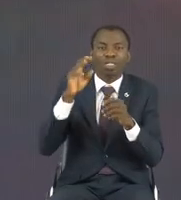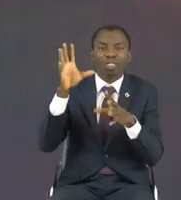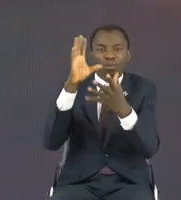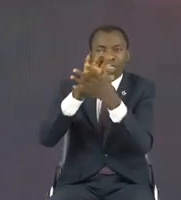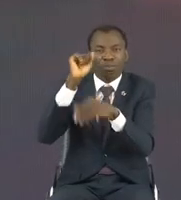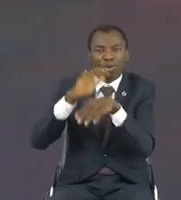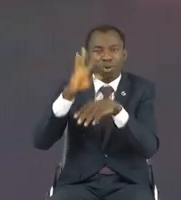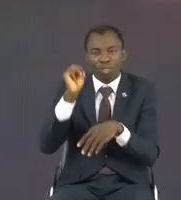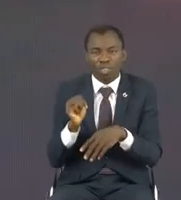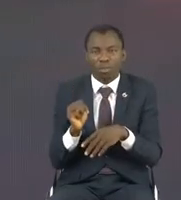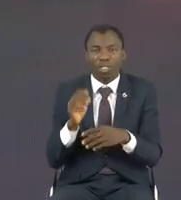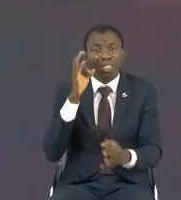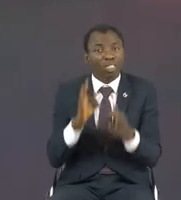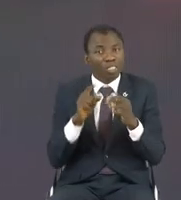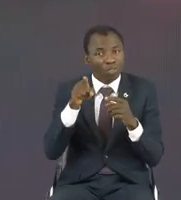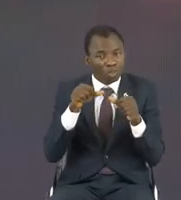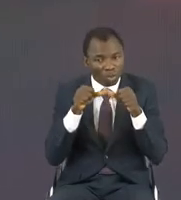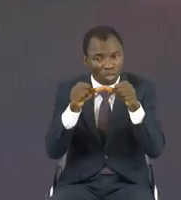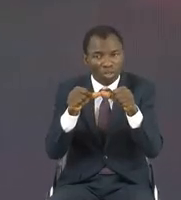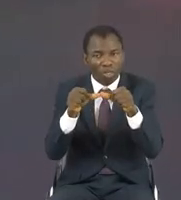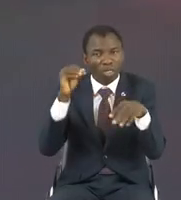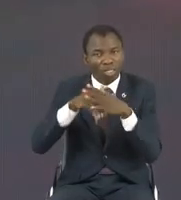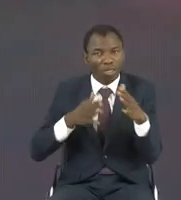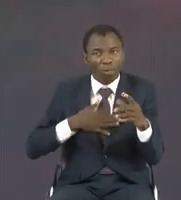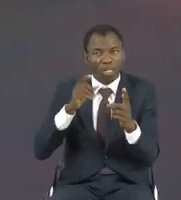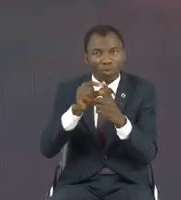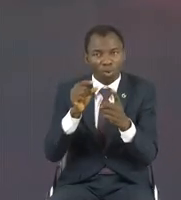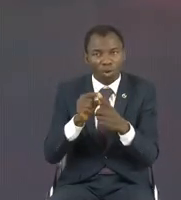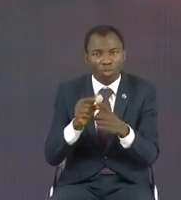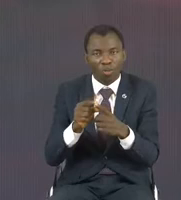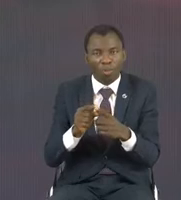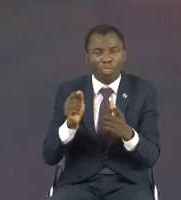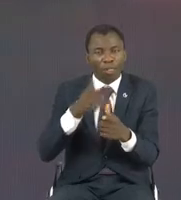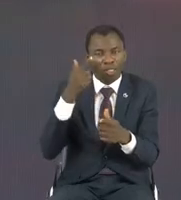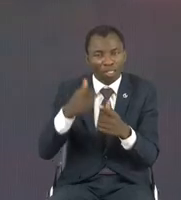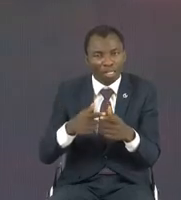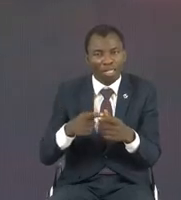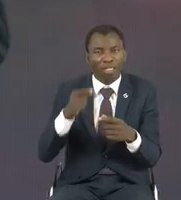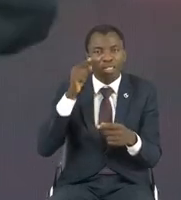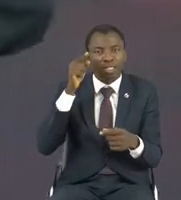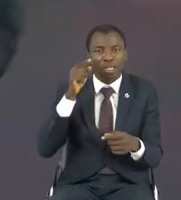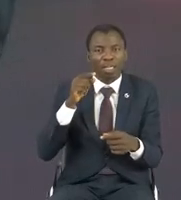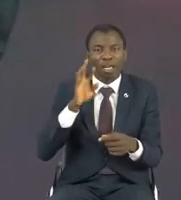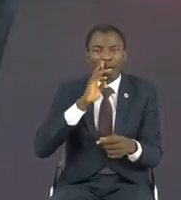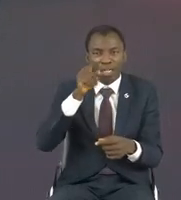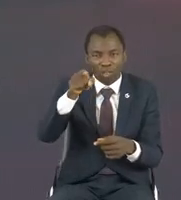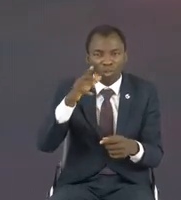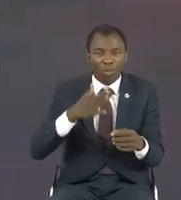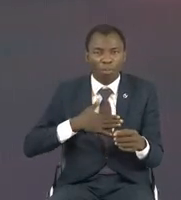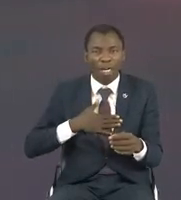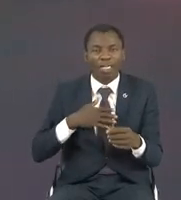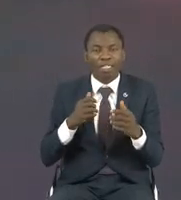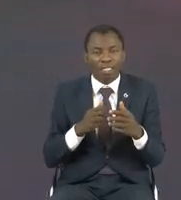ye continue in my word, then are ye my